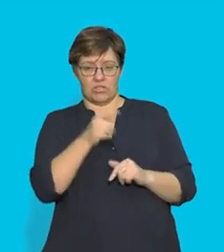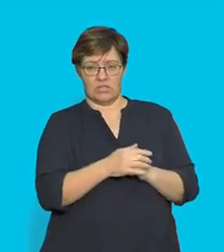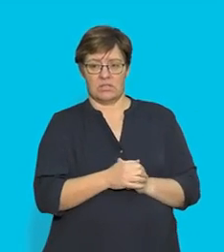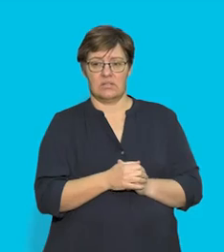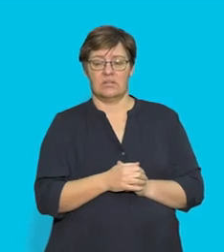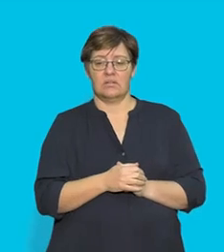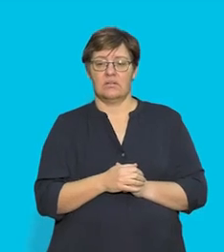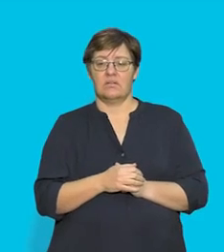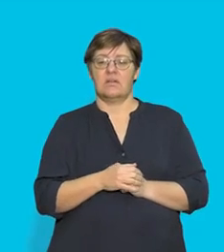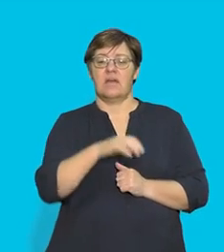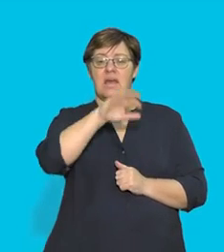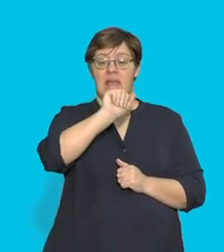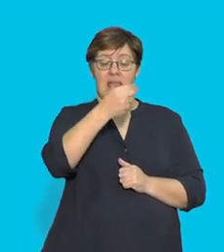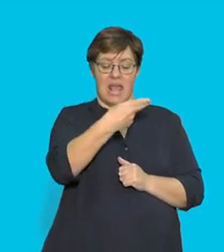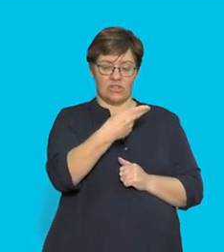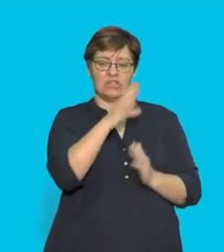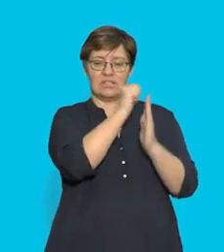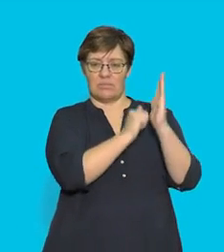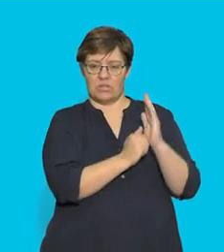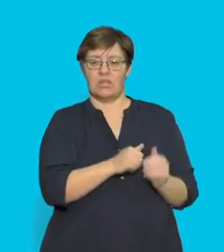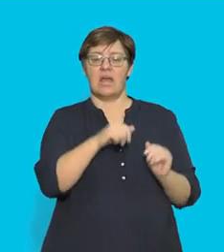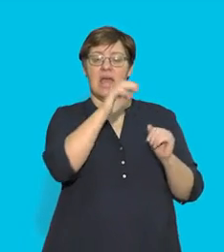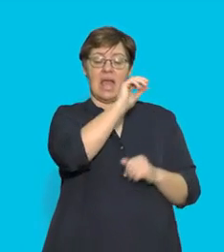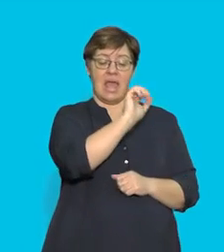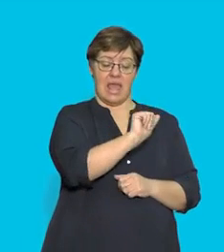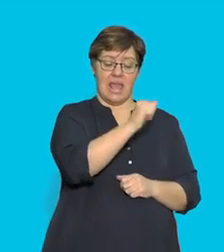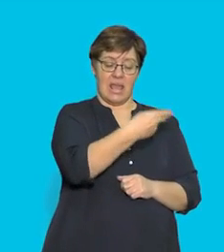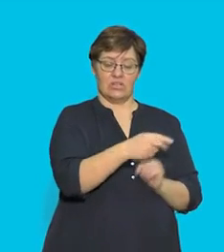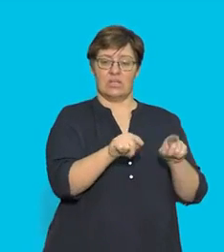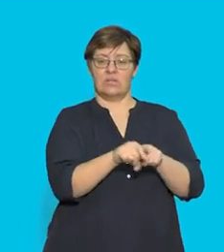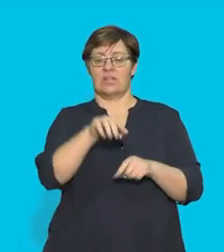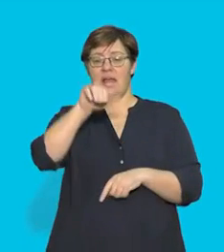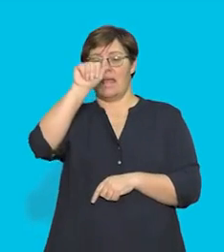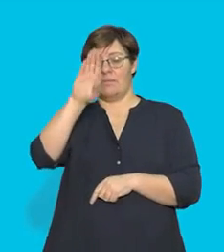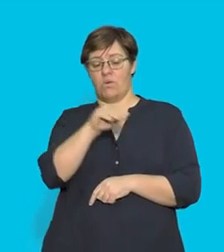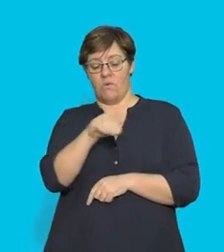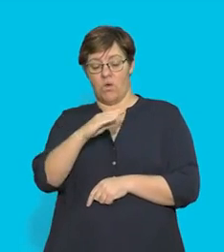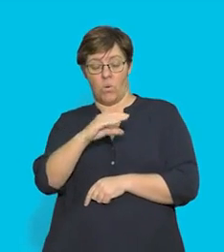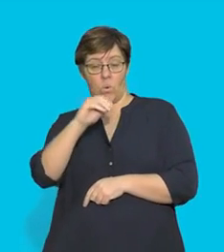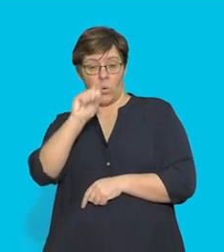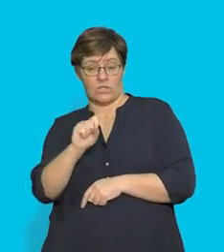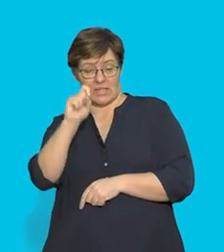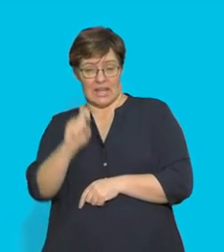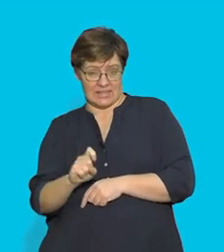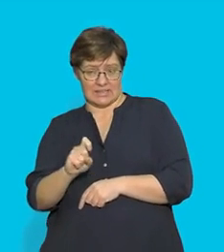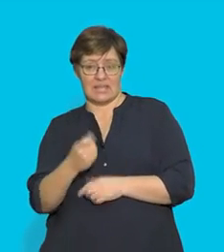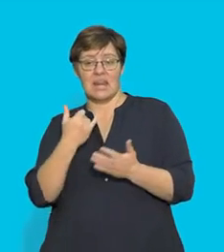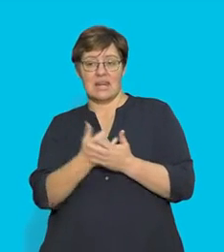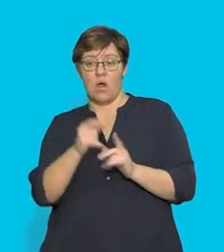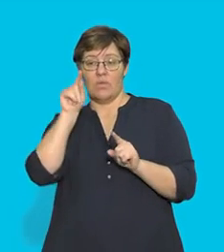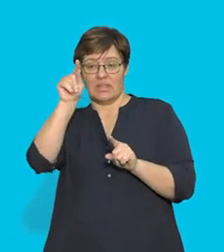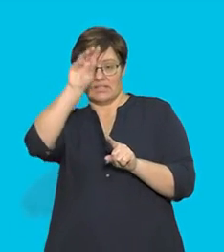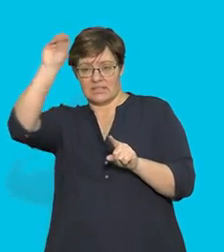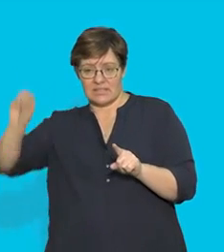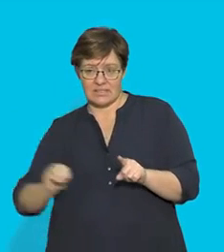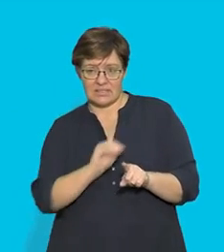rearrange this to make AH the subject of the formula. So AH is equal to AB over cos of x. But now I can